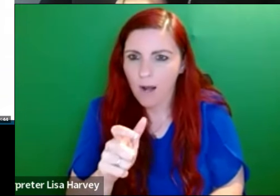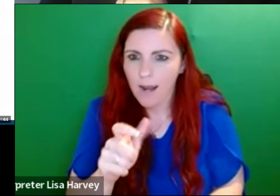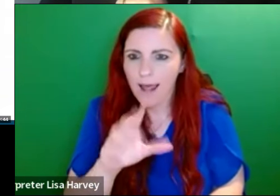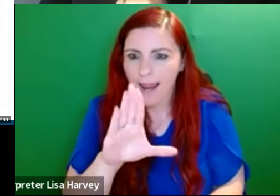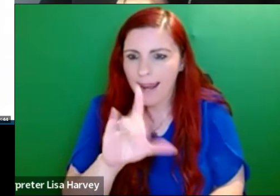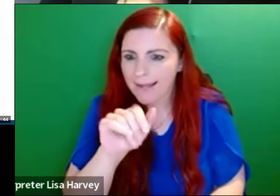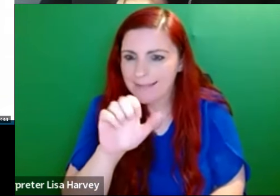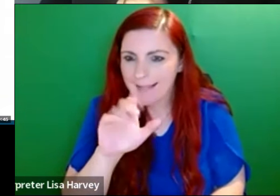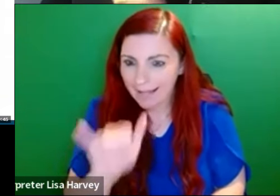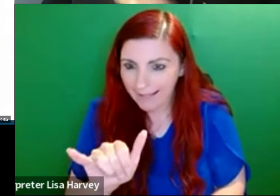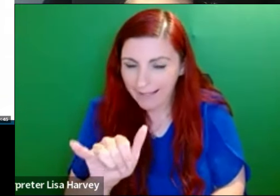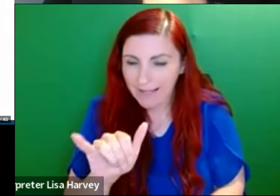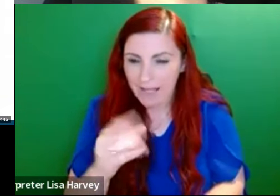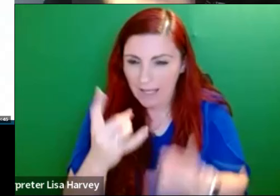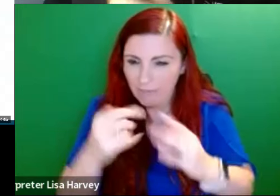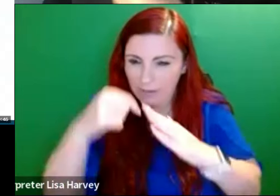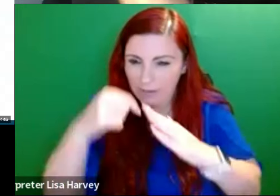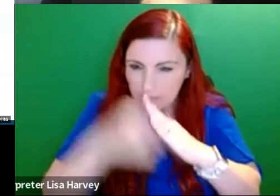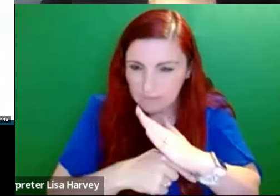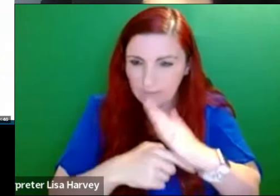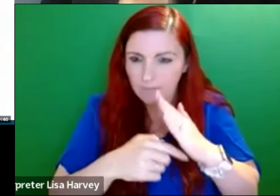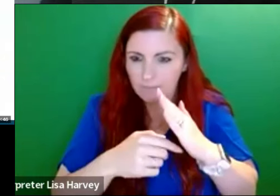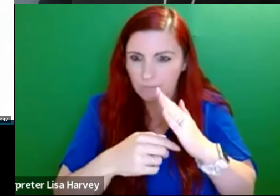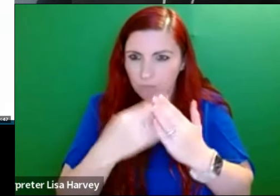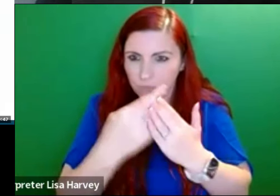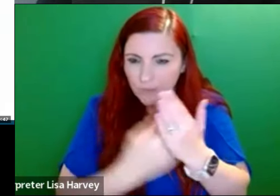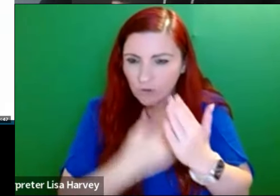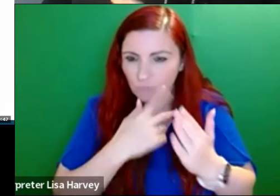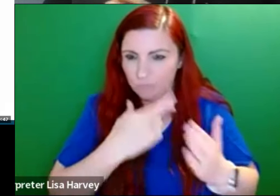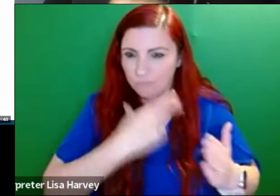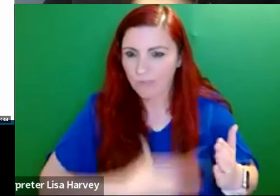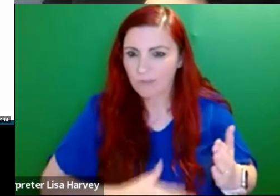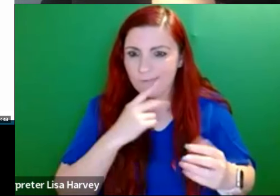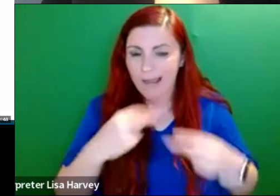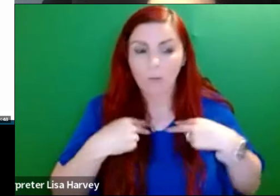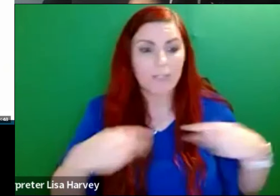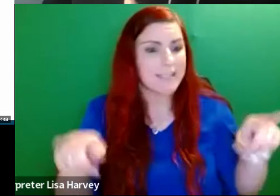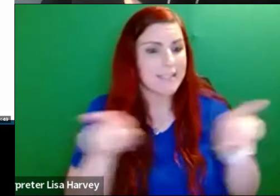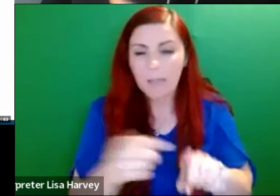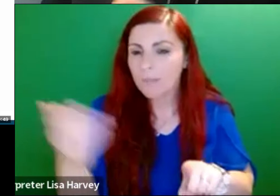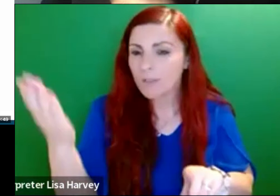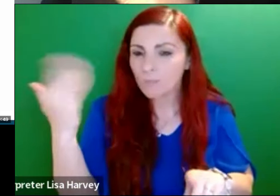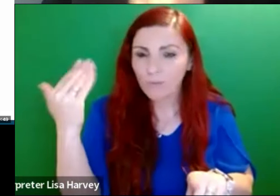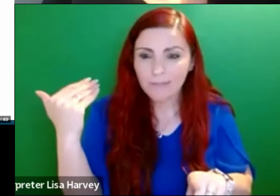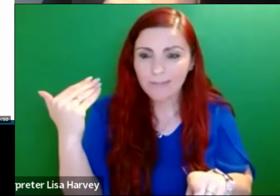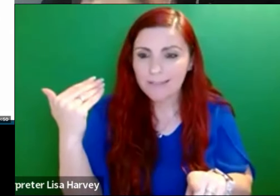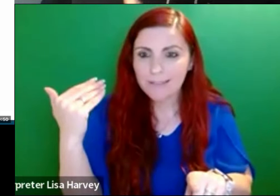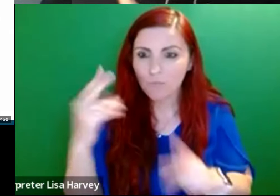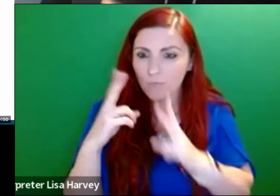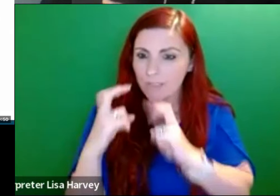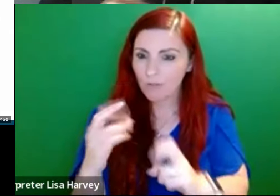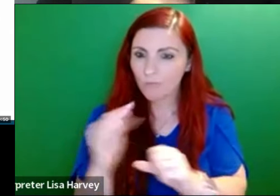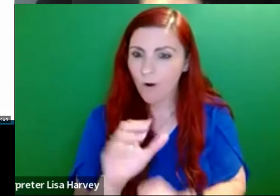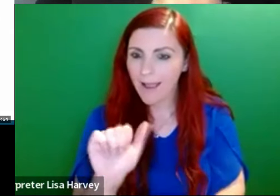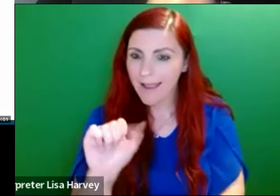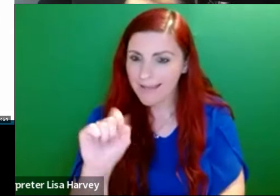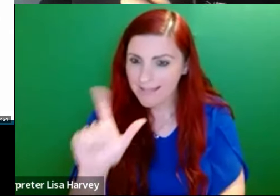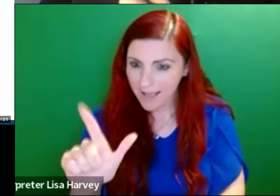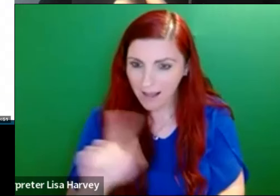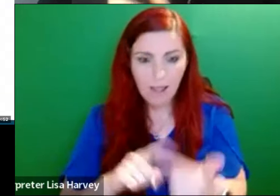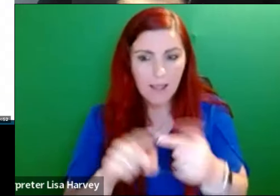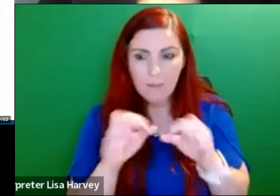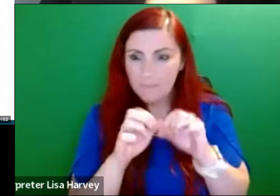dense language. And the same thing was found in previous research for American Sign Language, British Sign